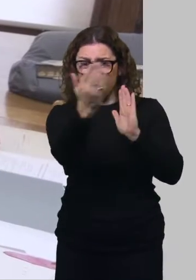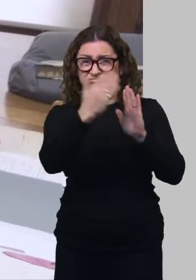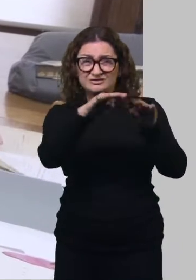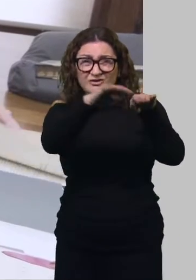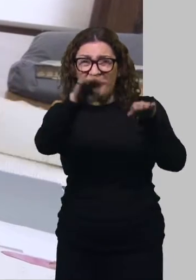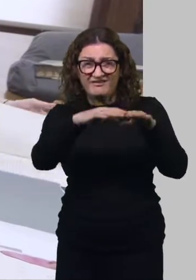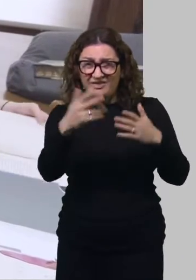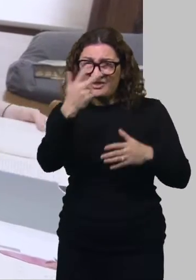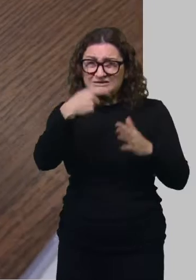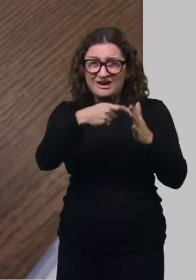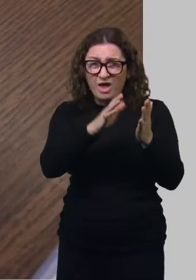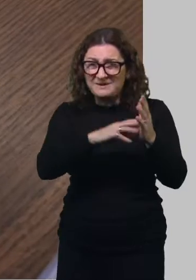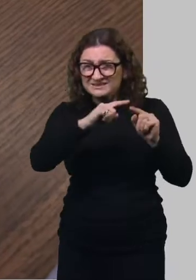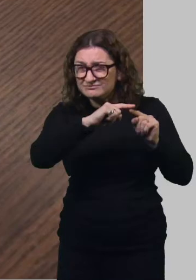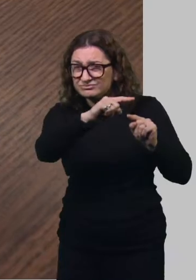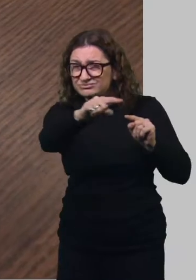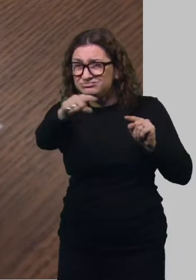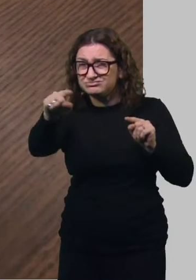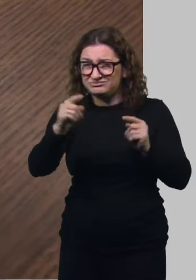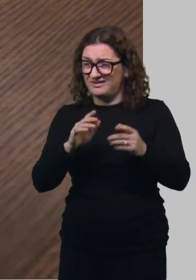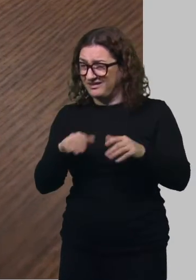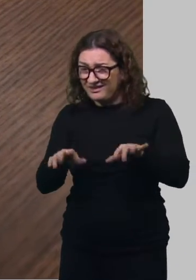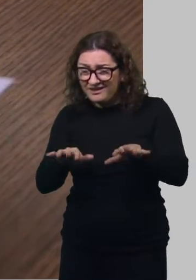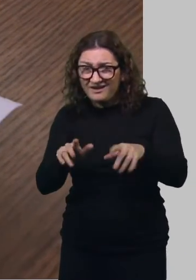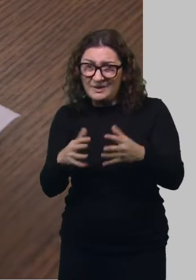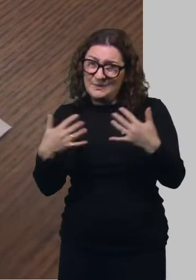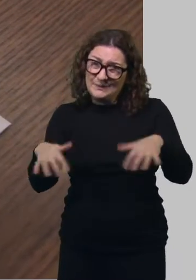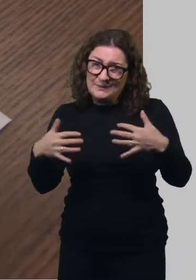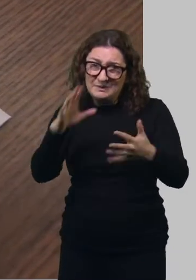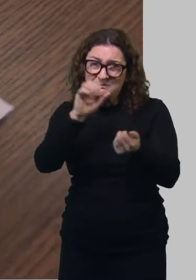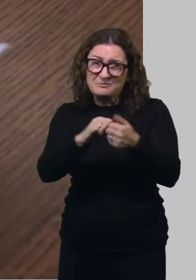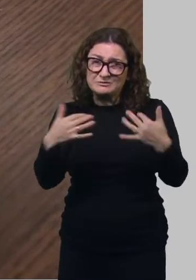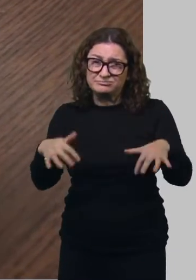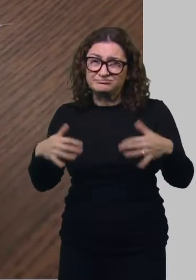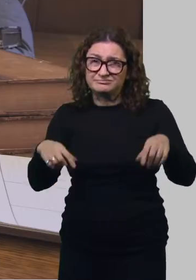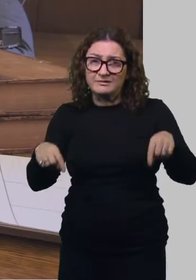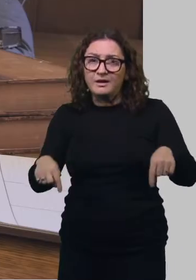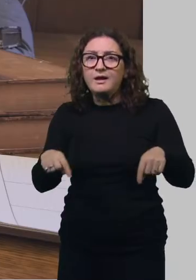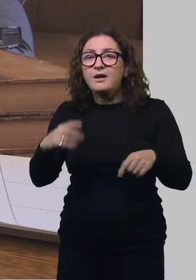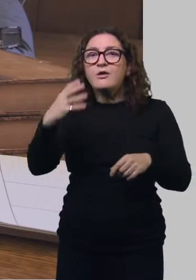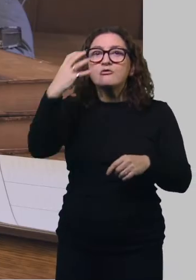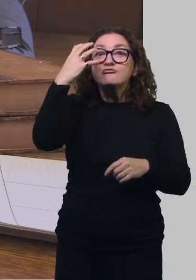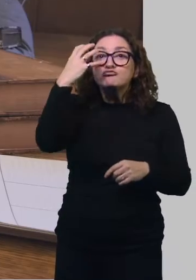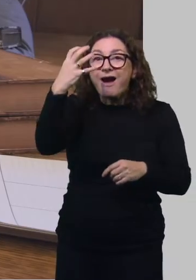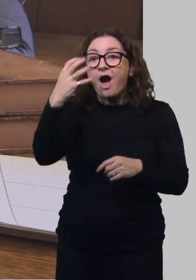our digital repository. We don't hold the archives of government or the Crown. These are held by the National Archives at